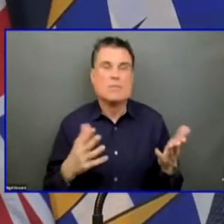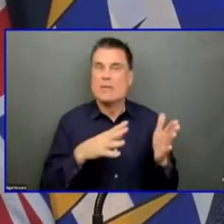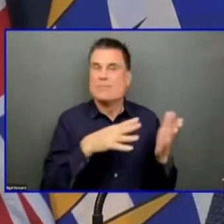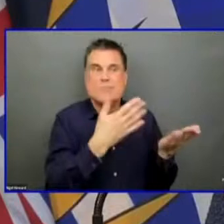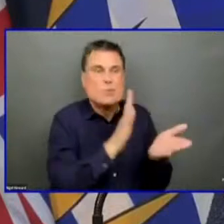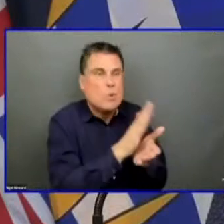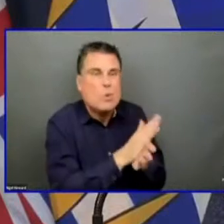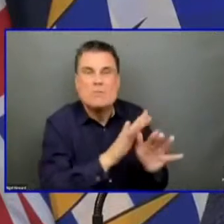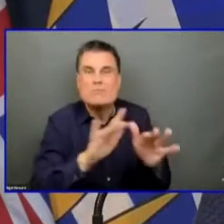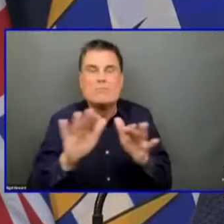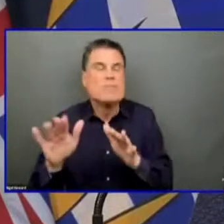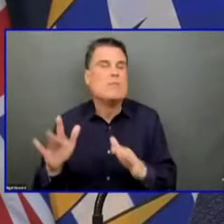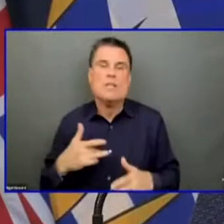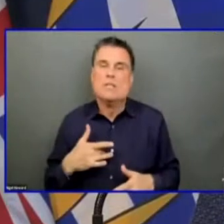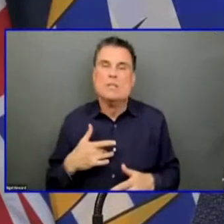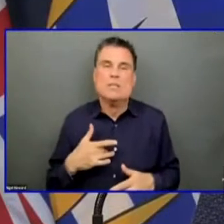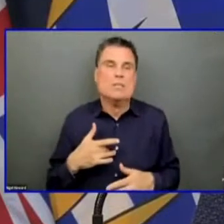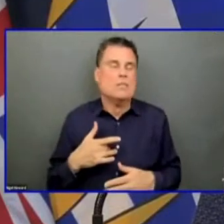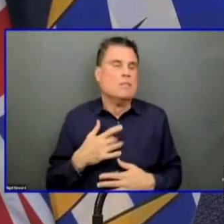close.